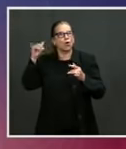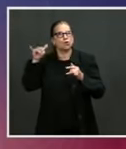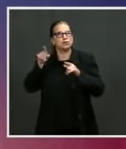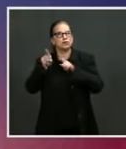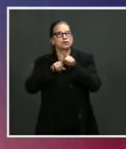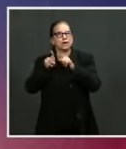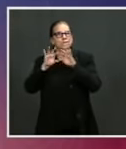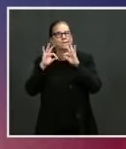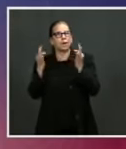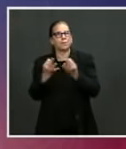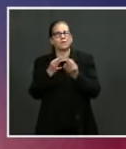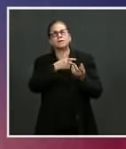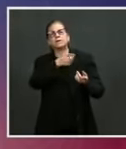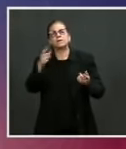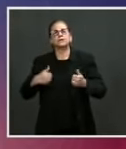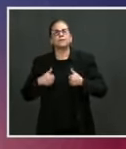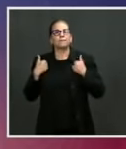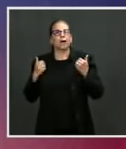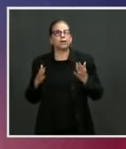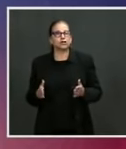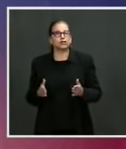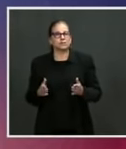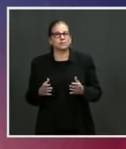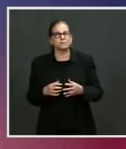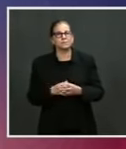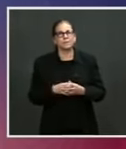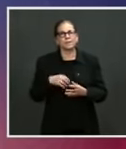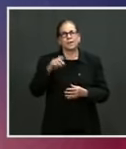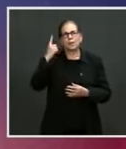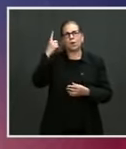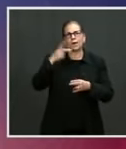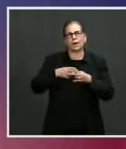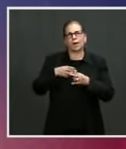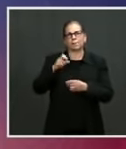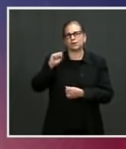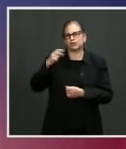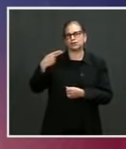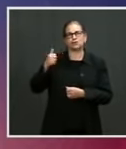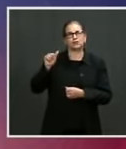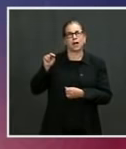One of them was Shannon Slutman, the wife of a Marine